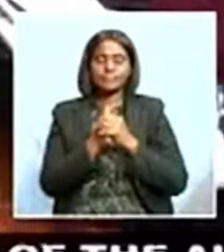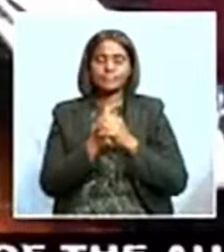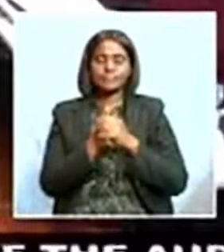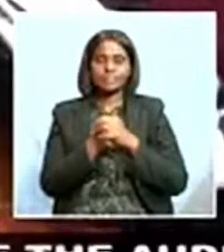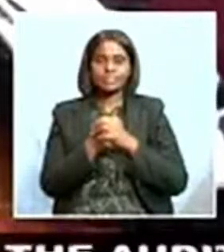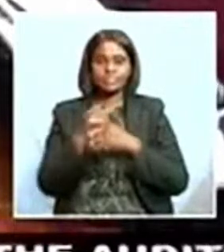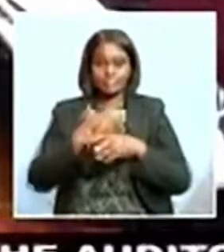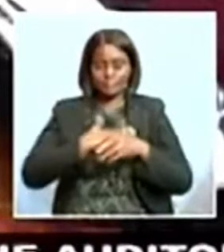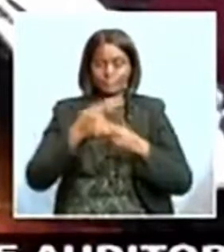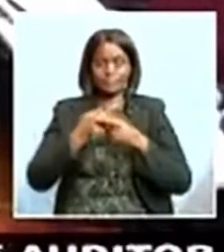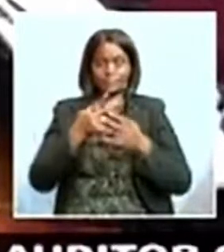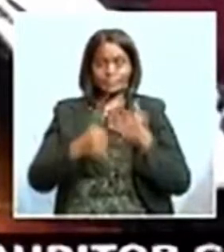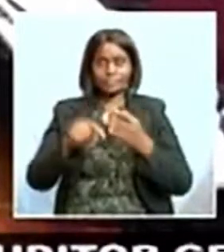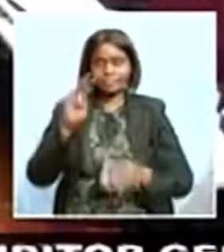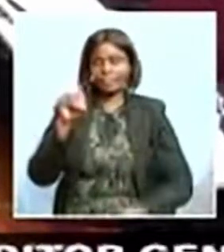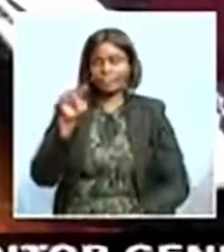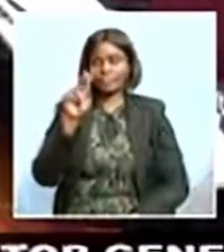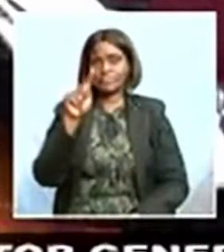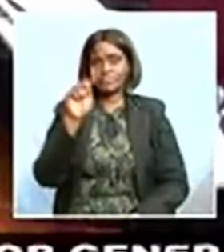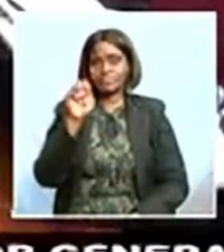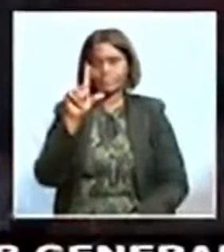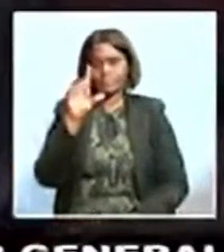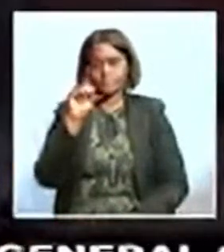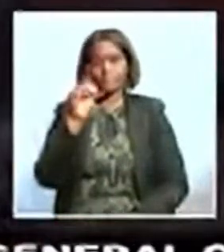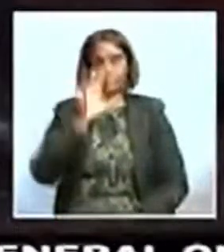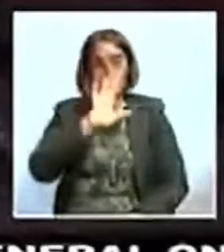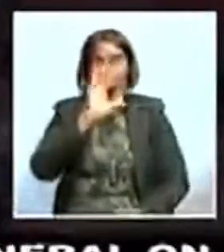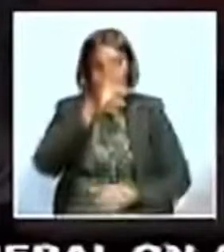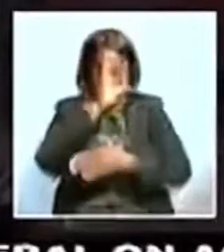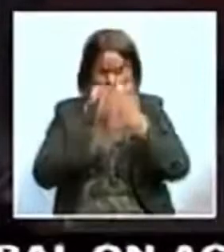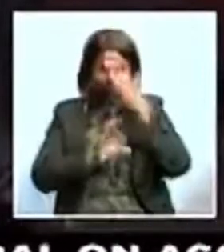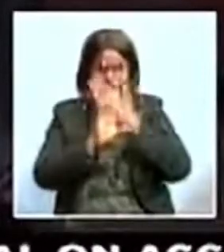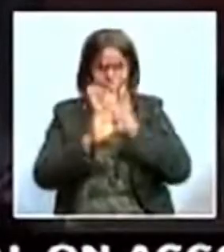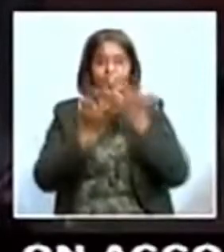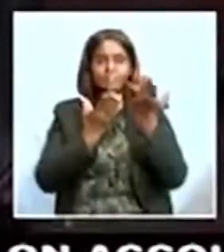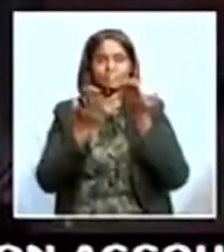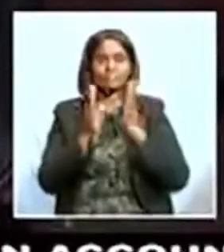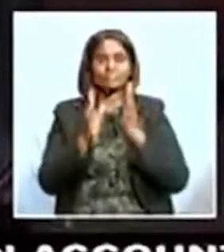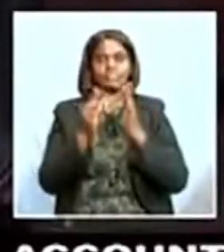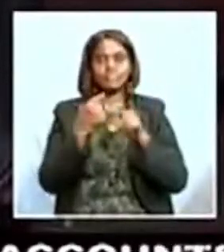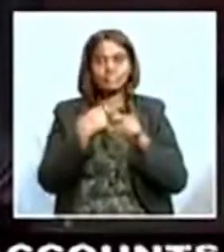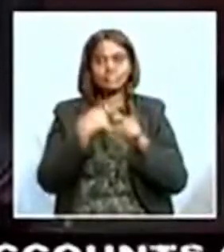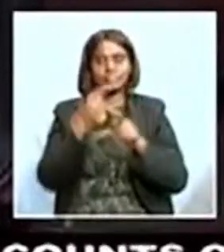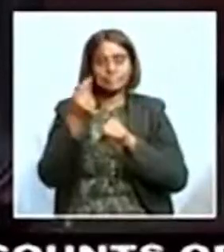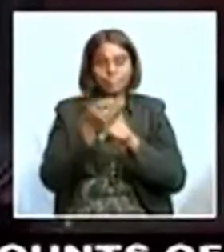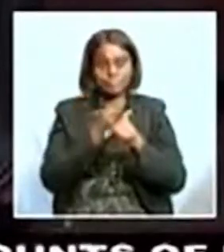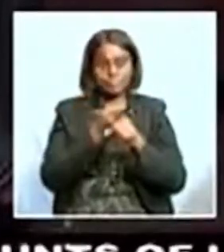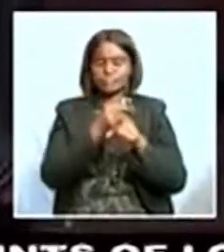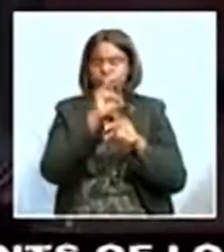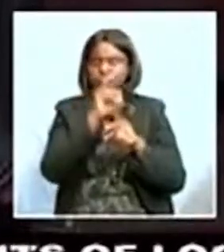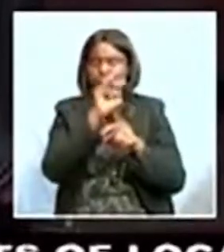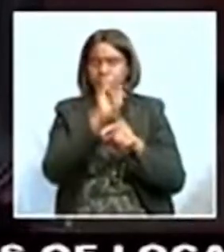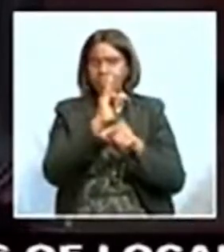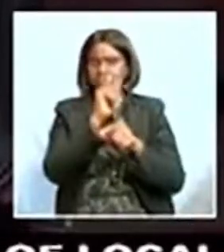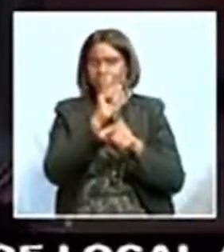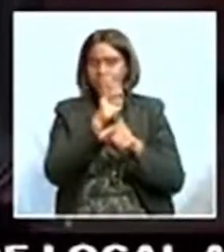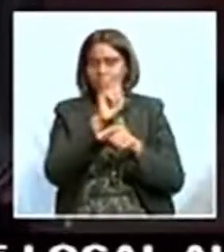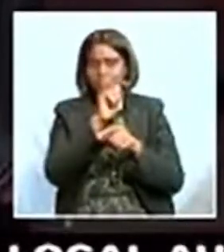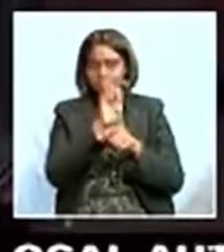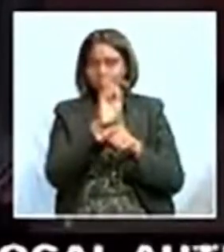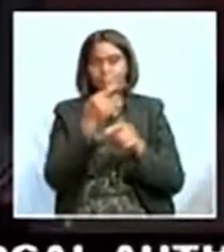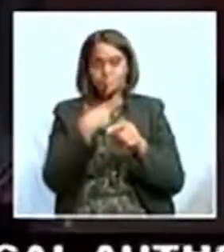I am Mutelo Mishek, your humble servant, coming from Mitete and